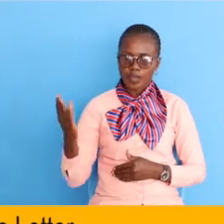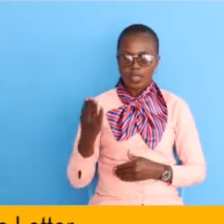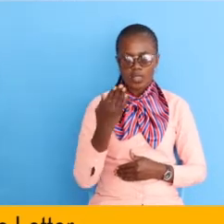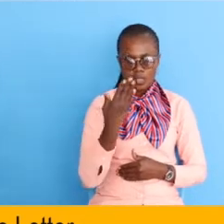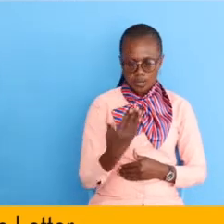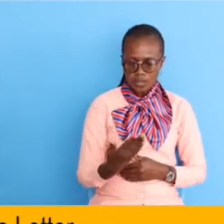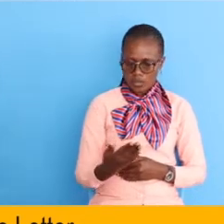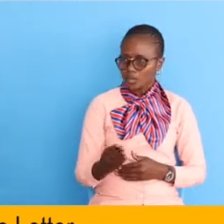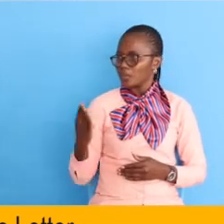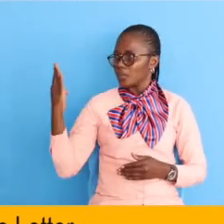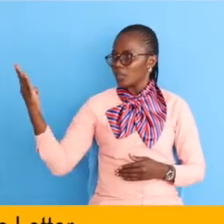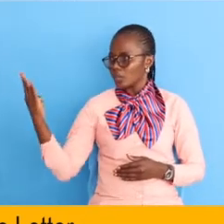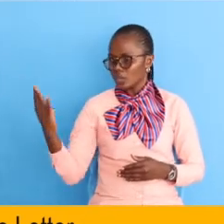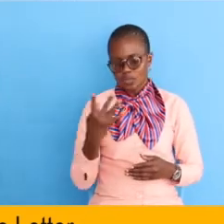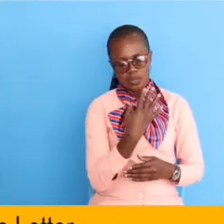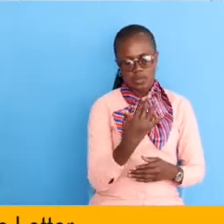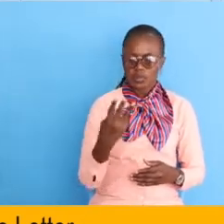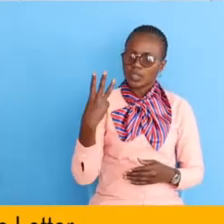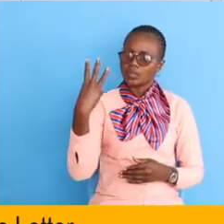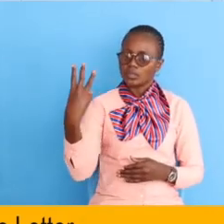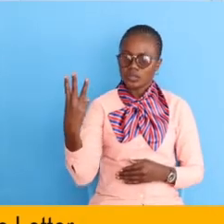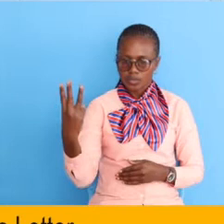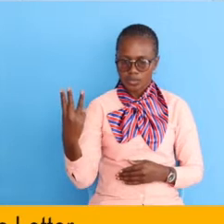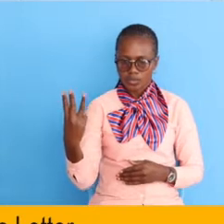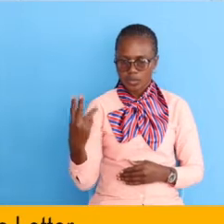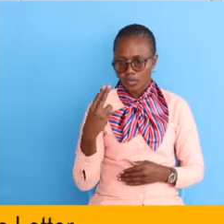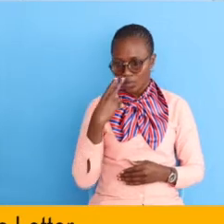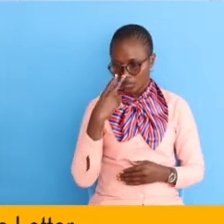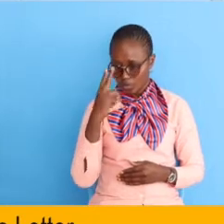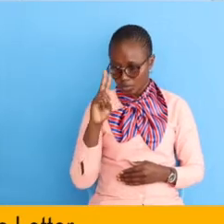address has to be seen.